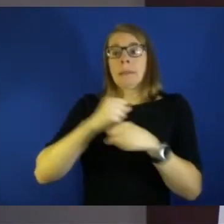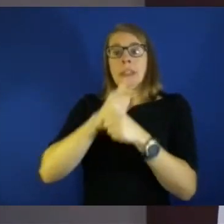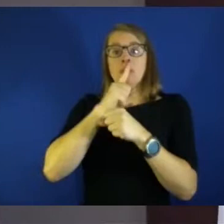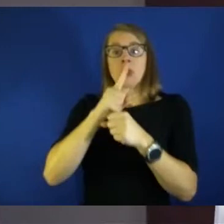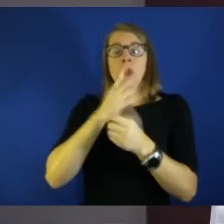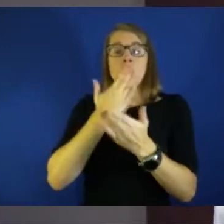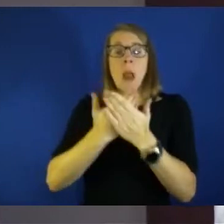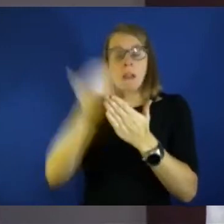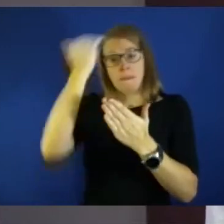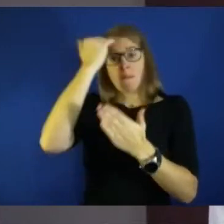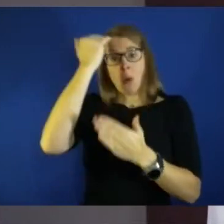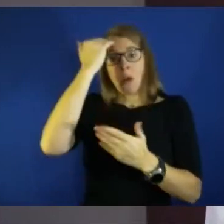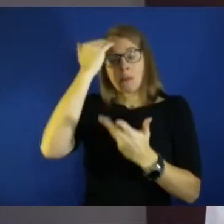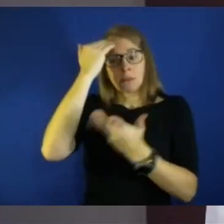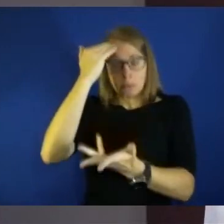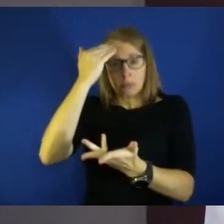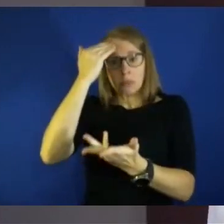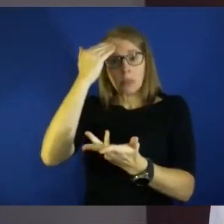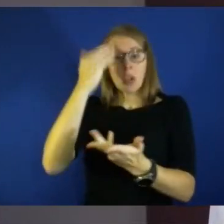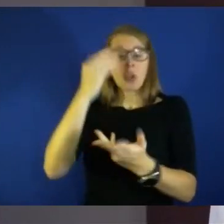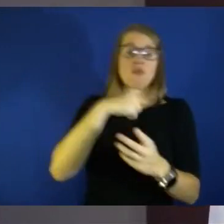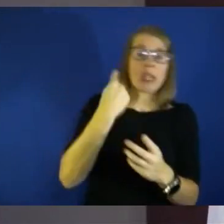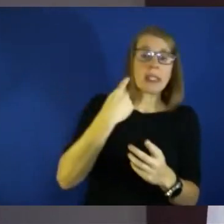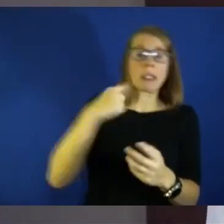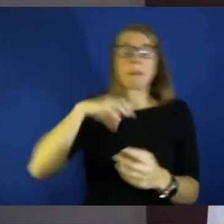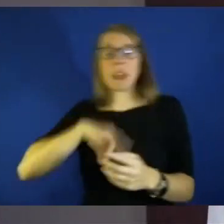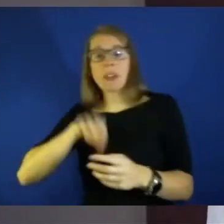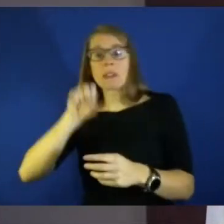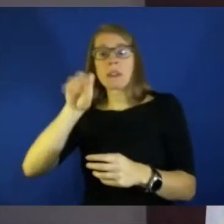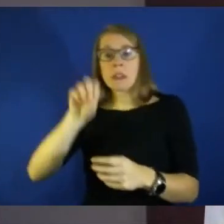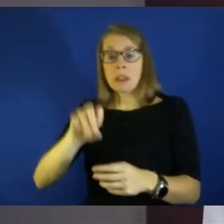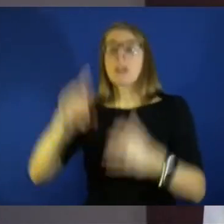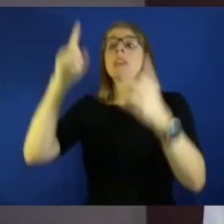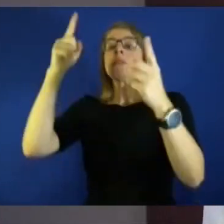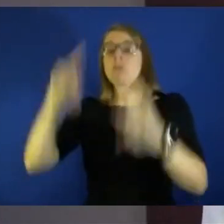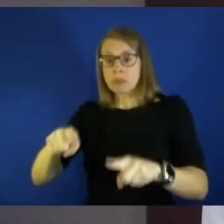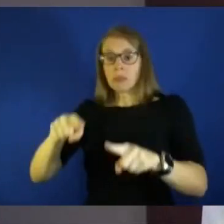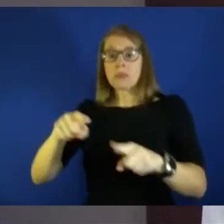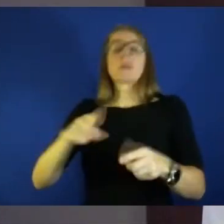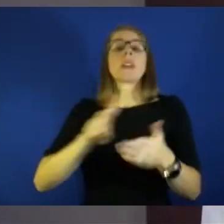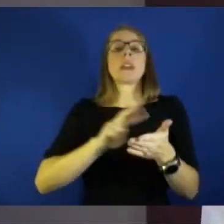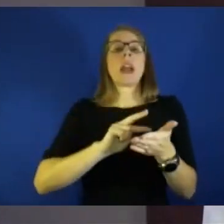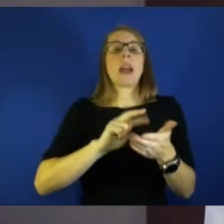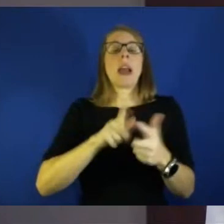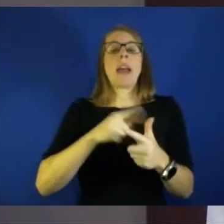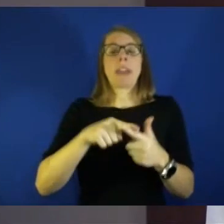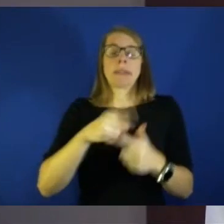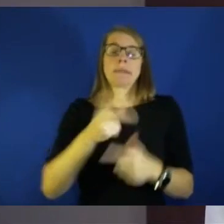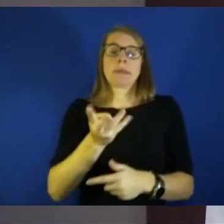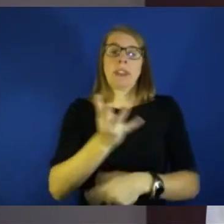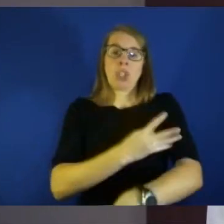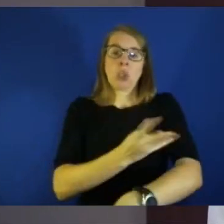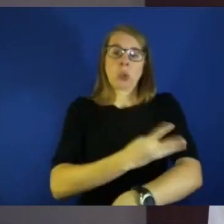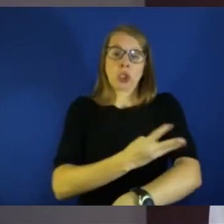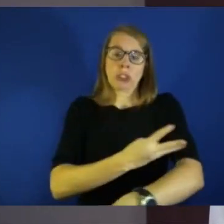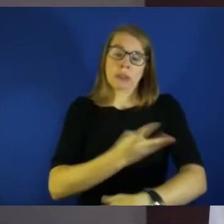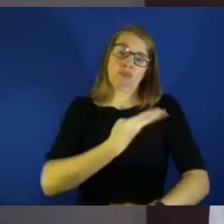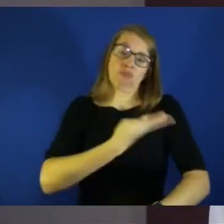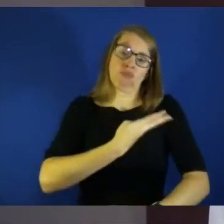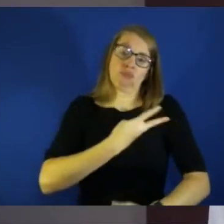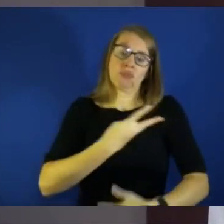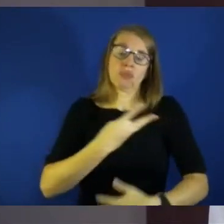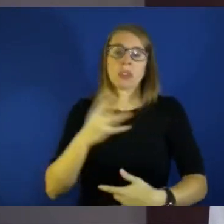benefits. And after all that, then we set them up for an infusion. And so then that involves going to our infusion center, making sure